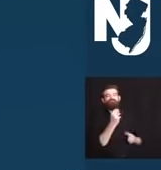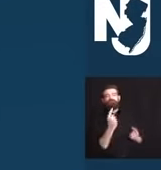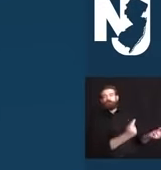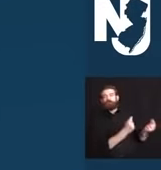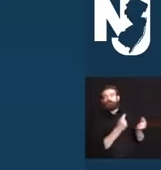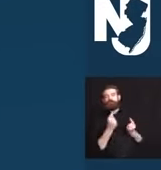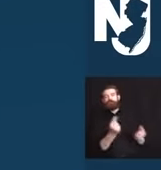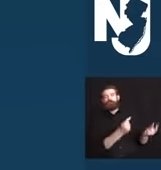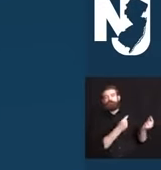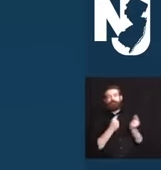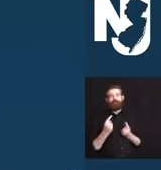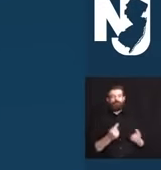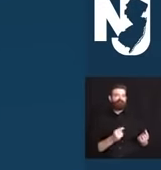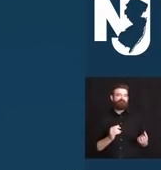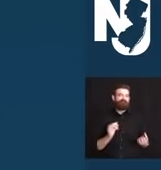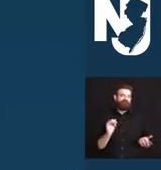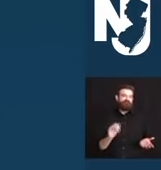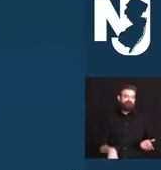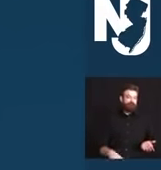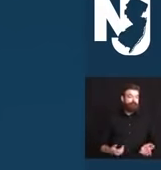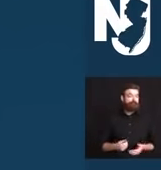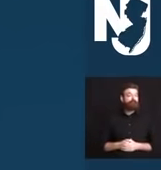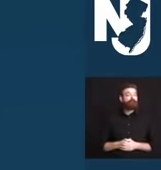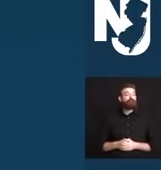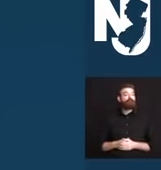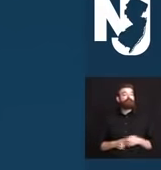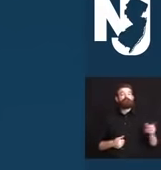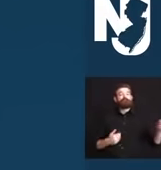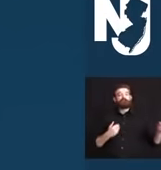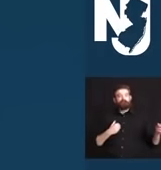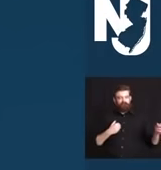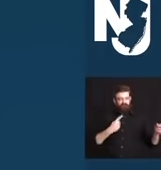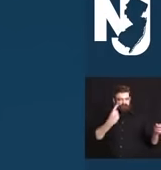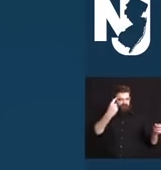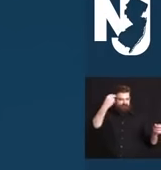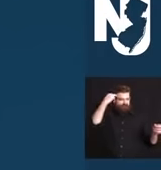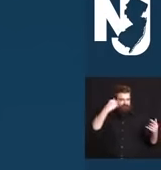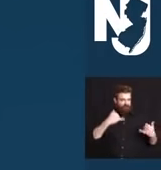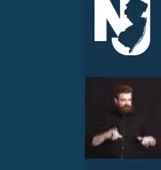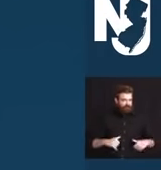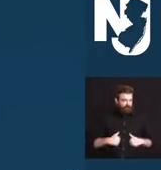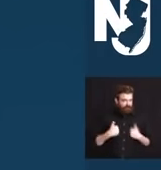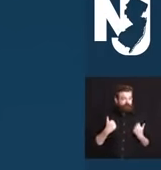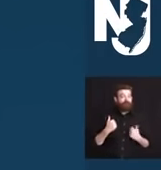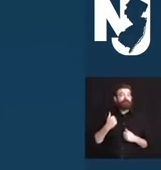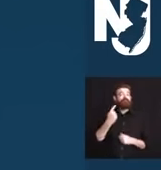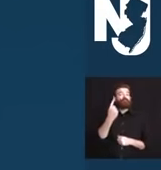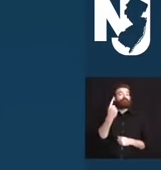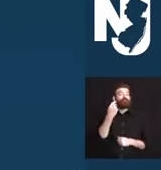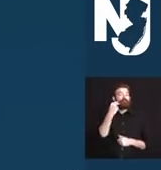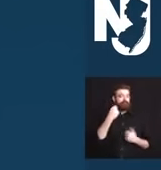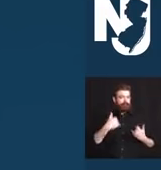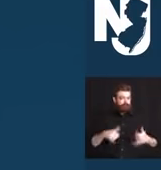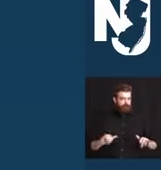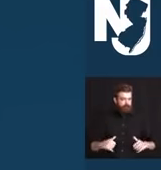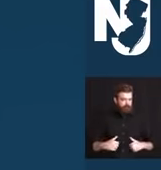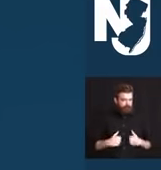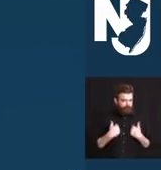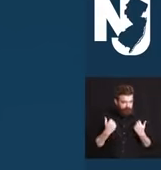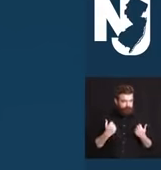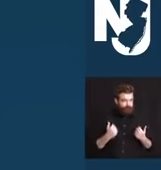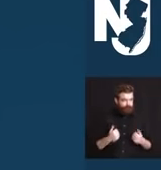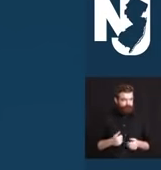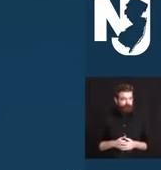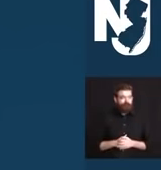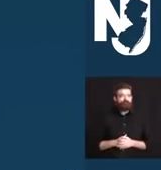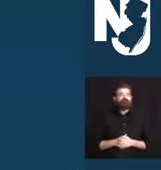survived by her nephew, Dr. Anthony Raddick, and niece, Colonel Nicole Raddick Dobson, who's a medical doctor, along